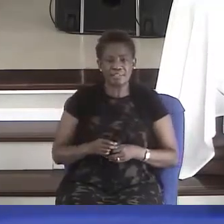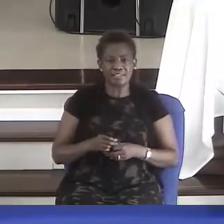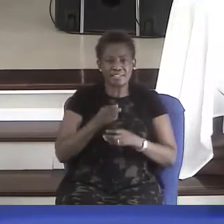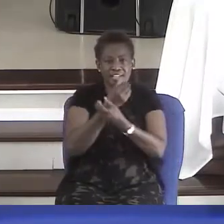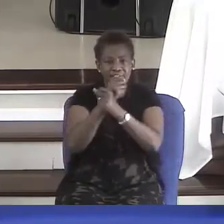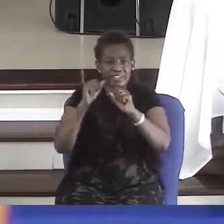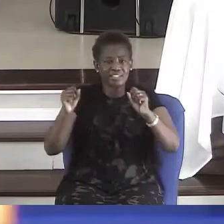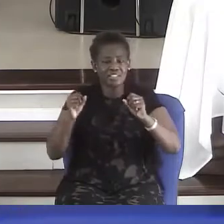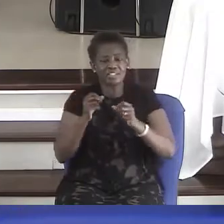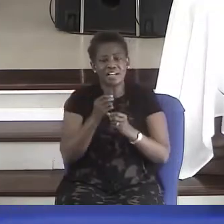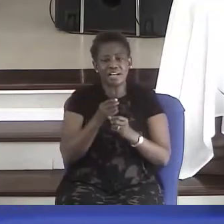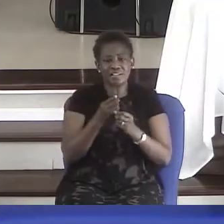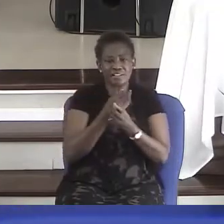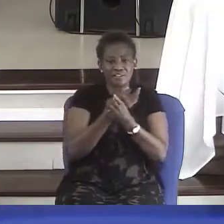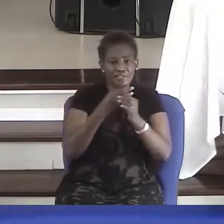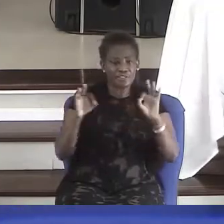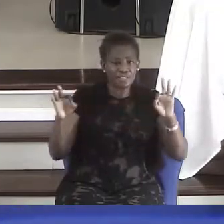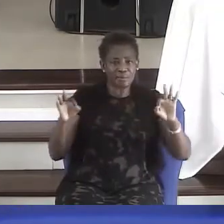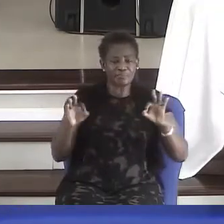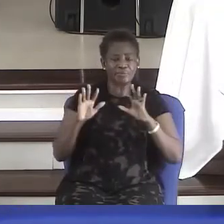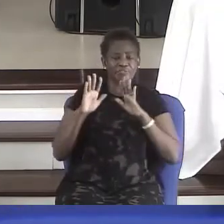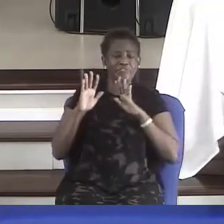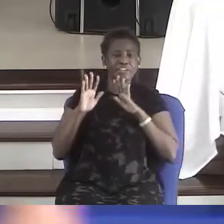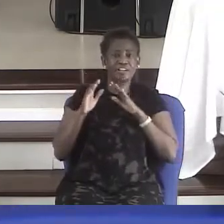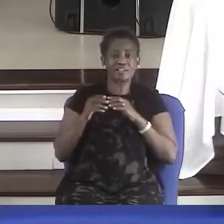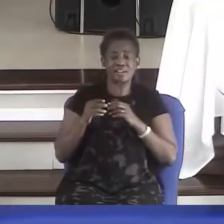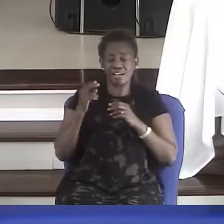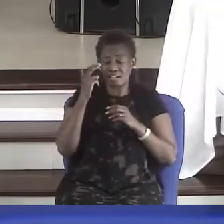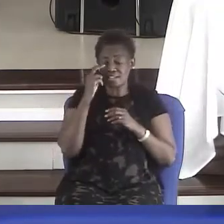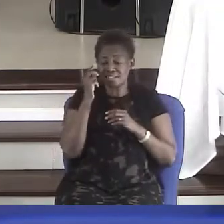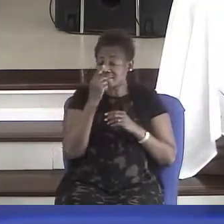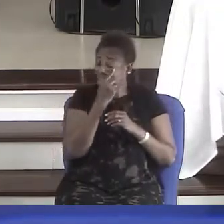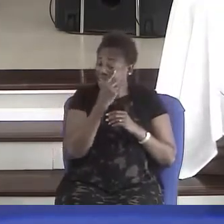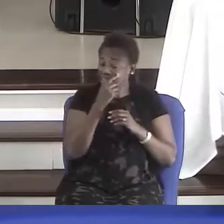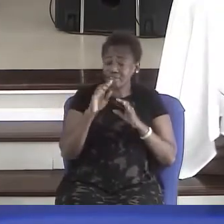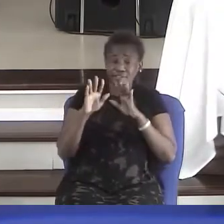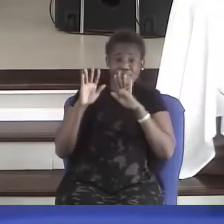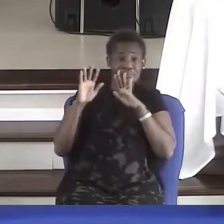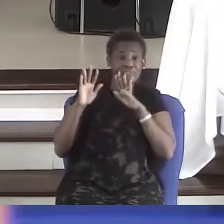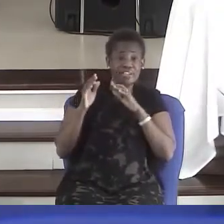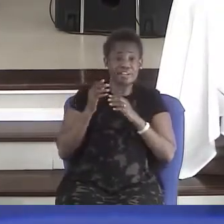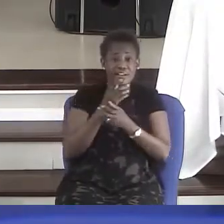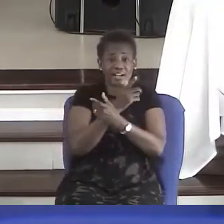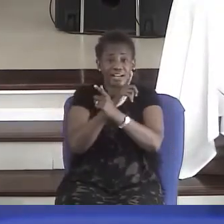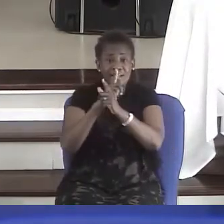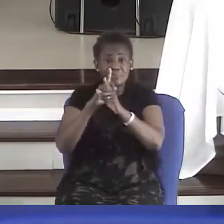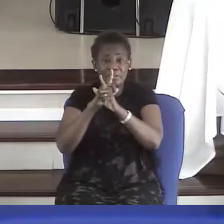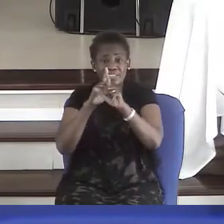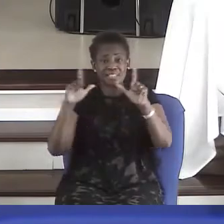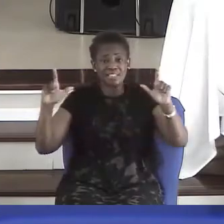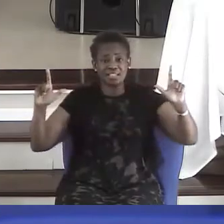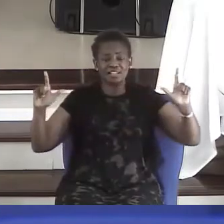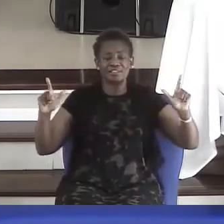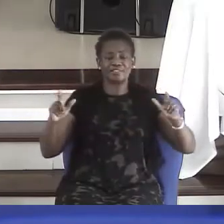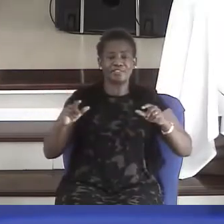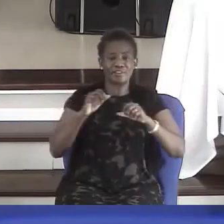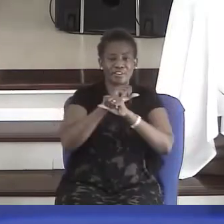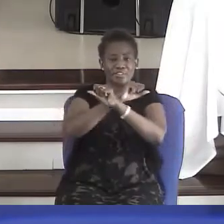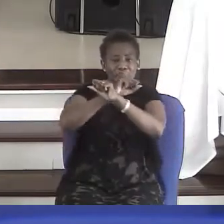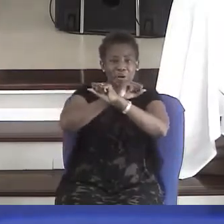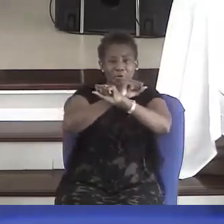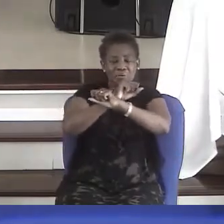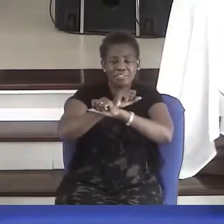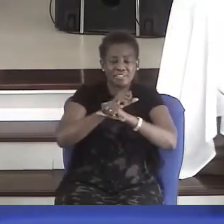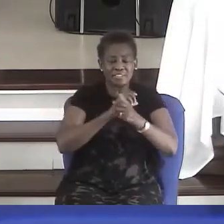from fear, sight for the blind, liberty for the bound, divine healing and divine